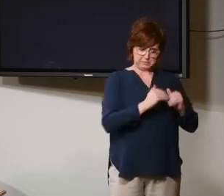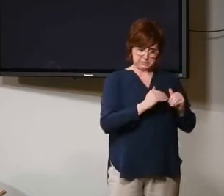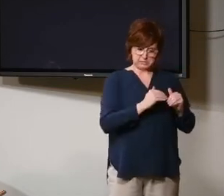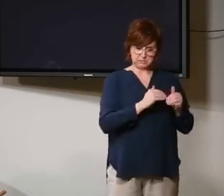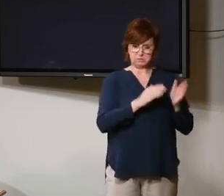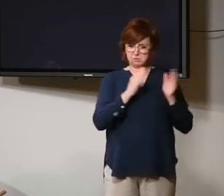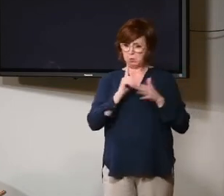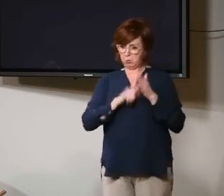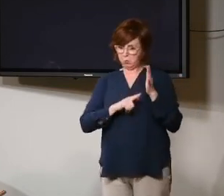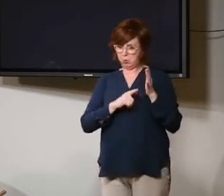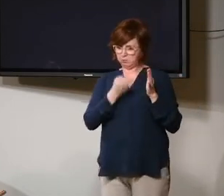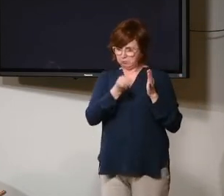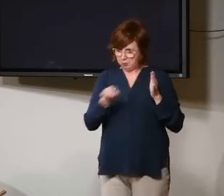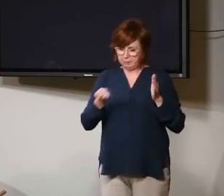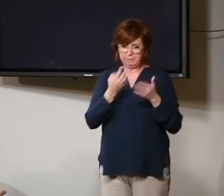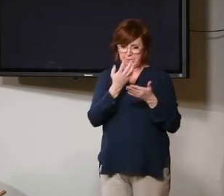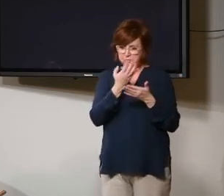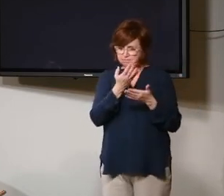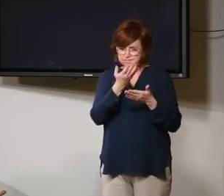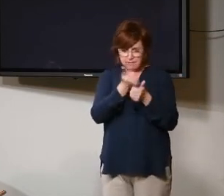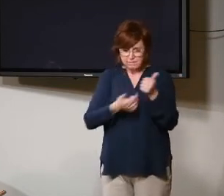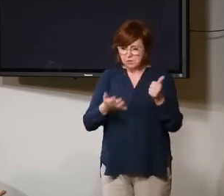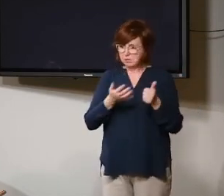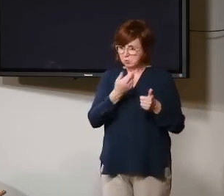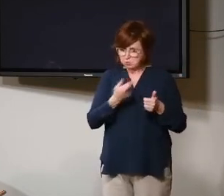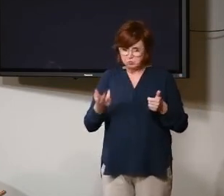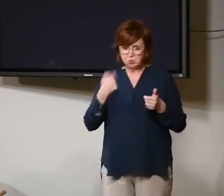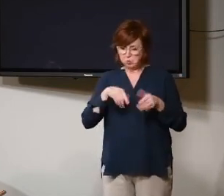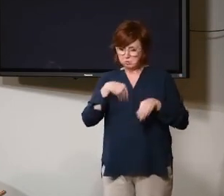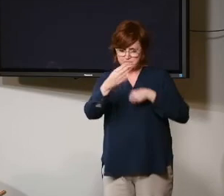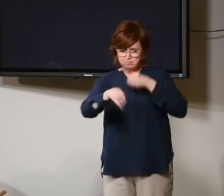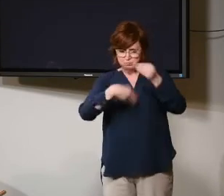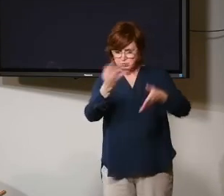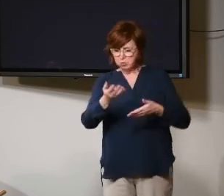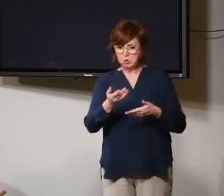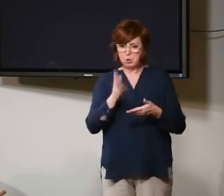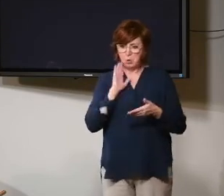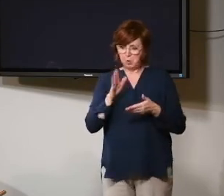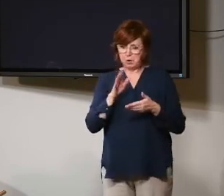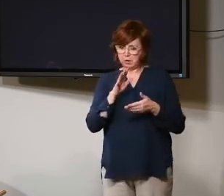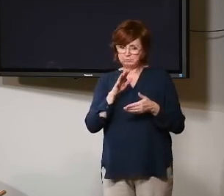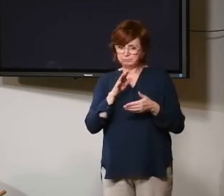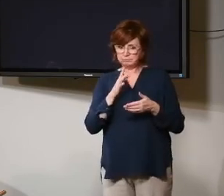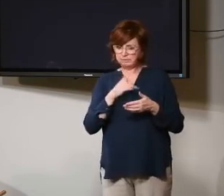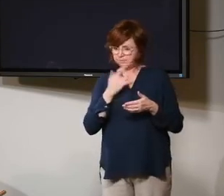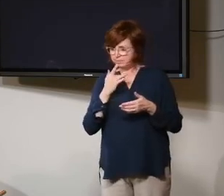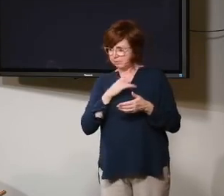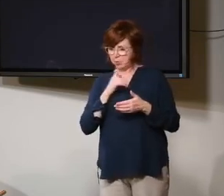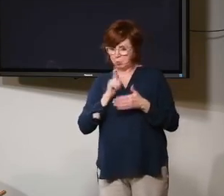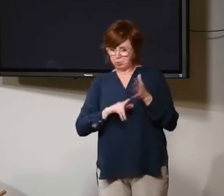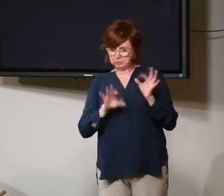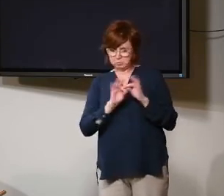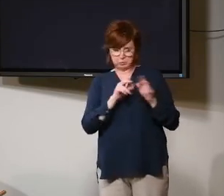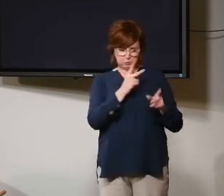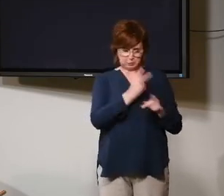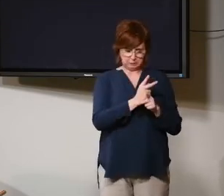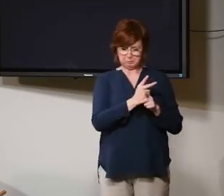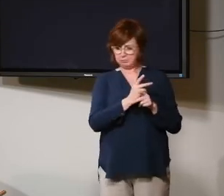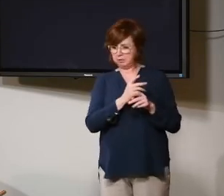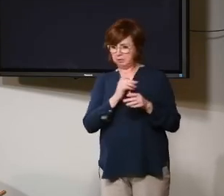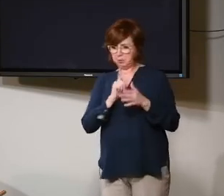into a combination of both of those today. As we find ourselves on the backside of this